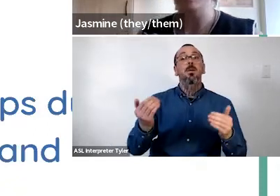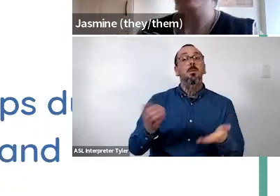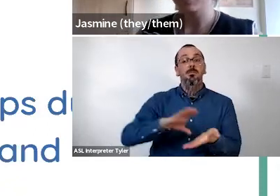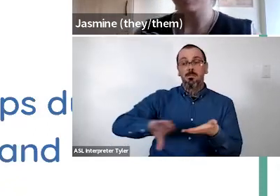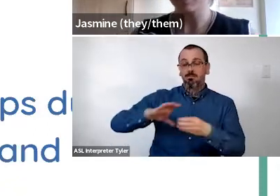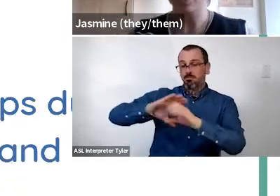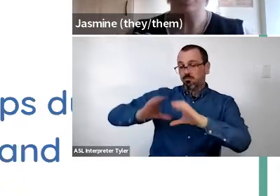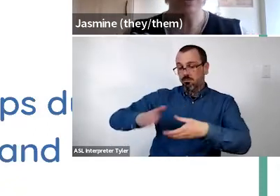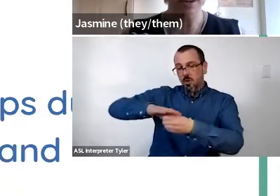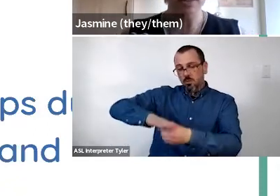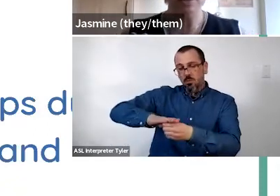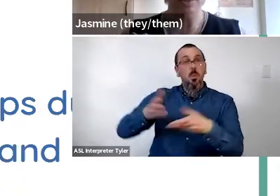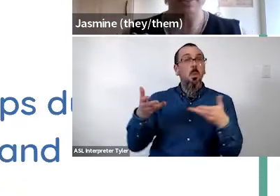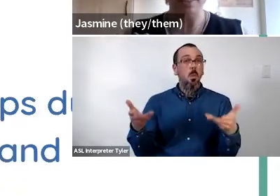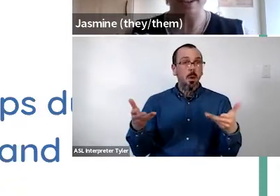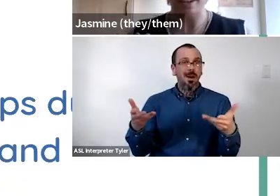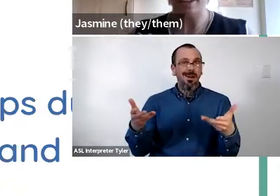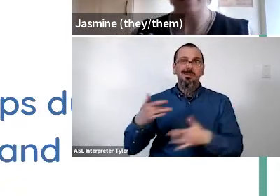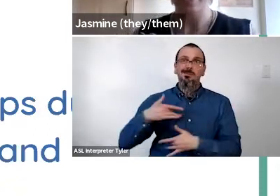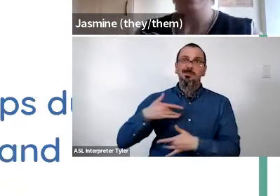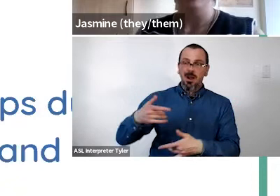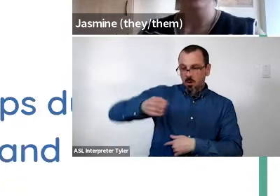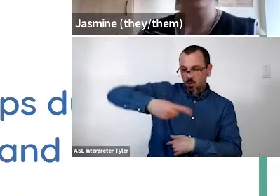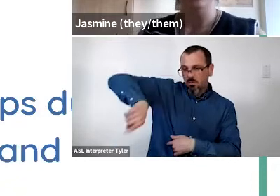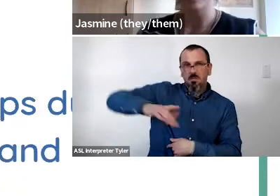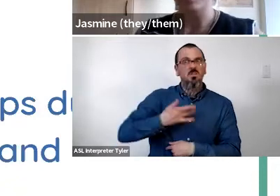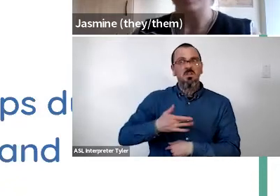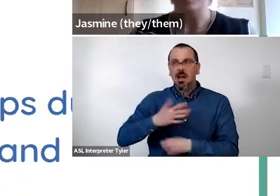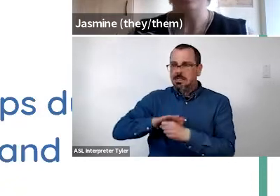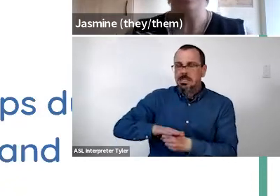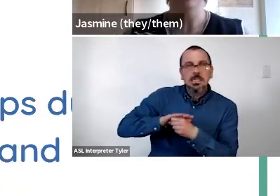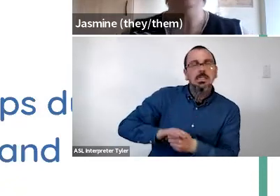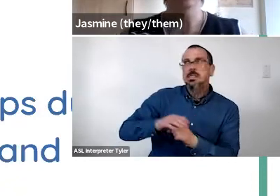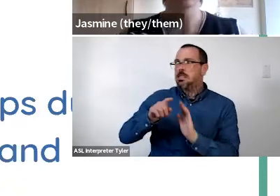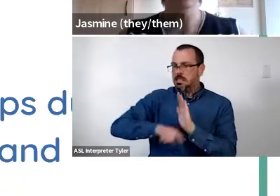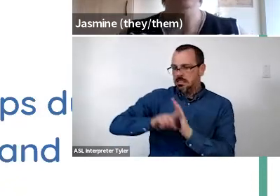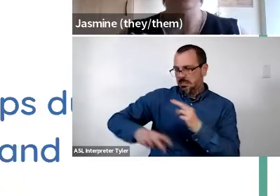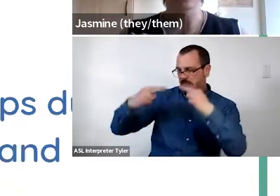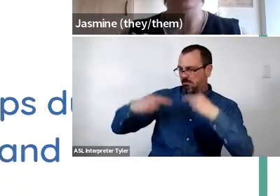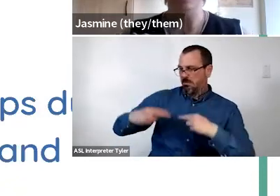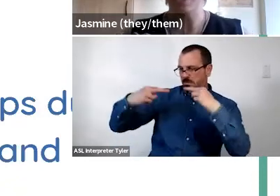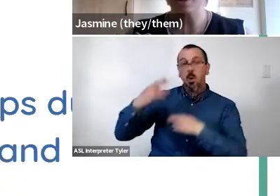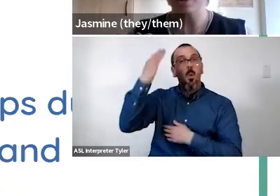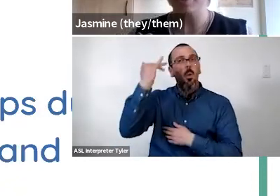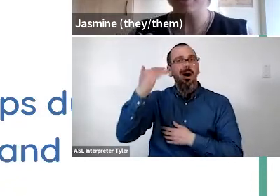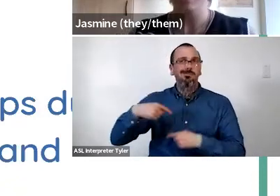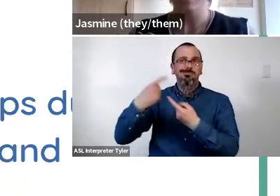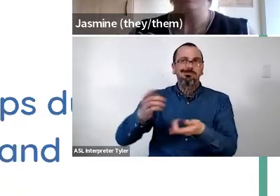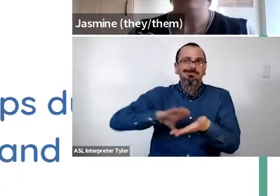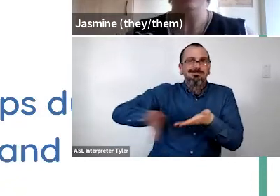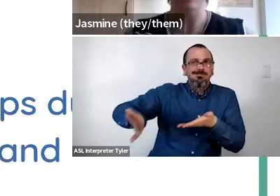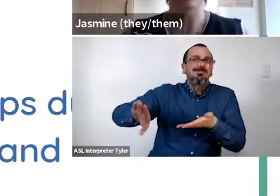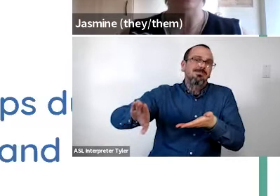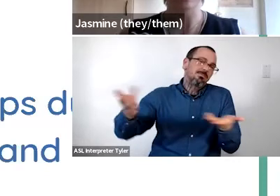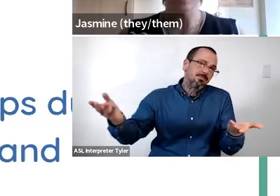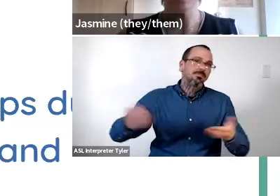discrimination, marginalization, and prejudice within society. Sexual and gender minority stress are generally separated into 3 categories, each